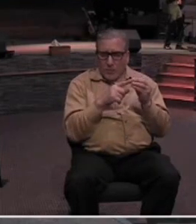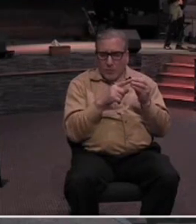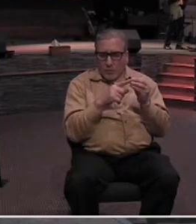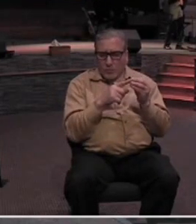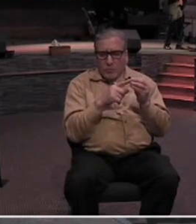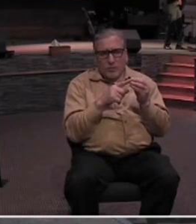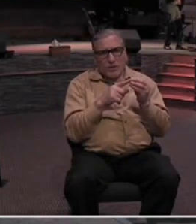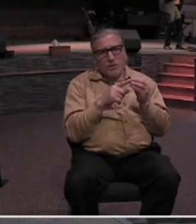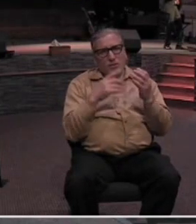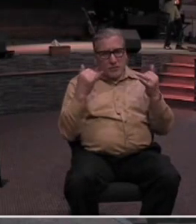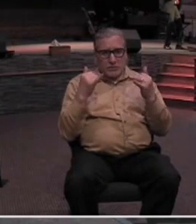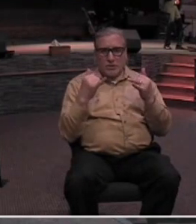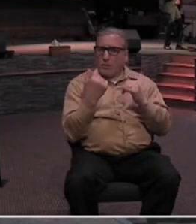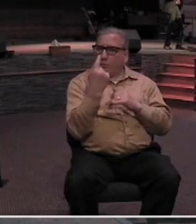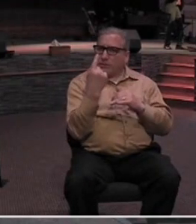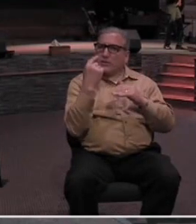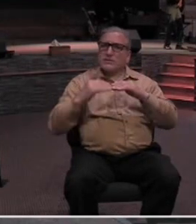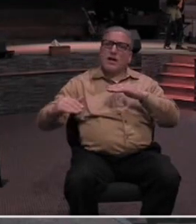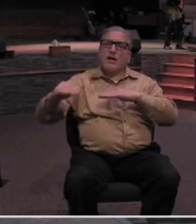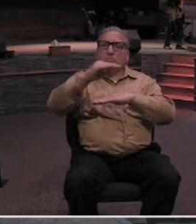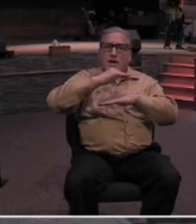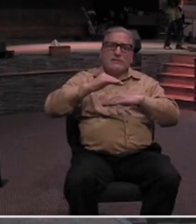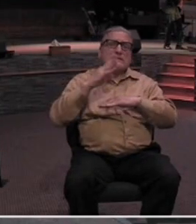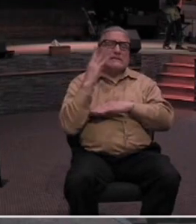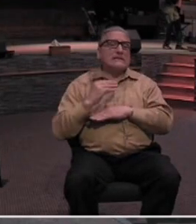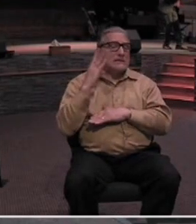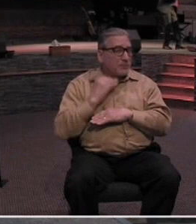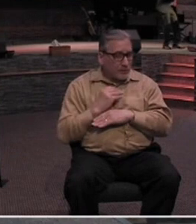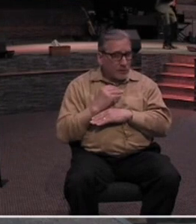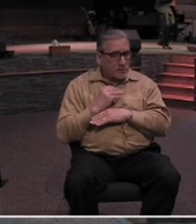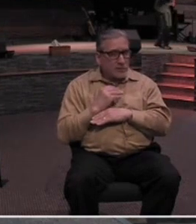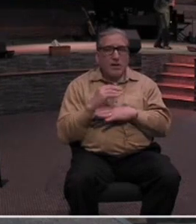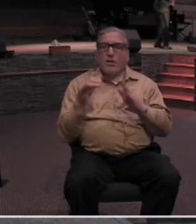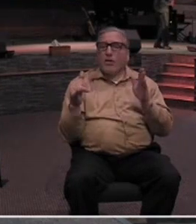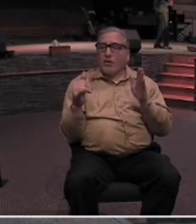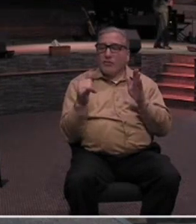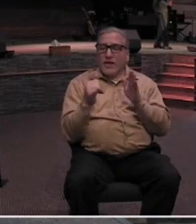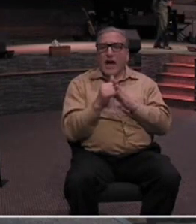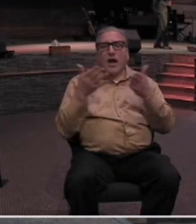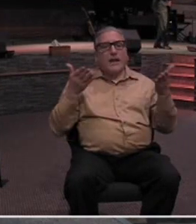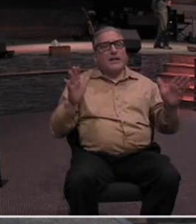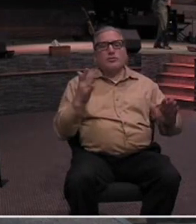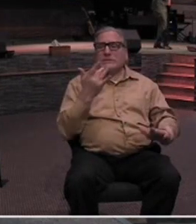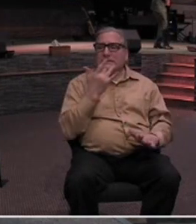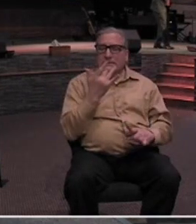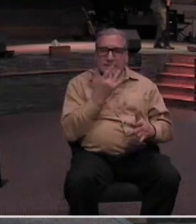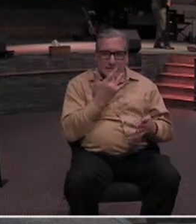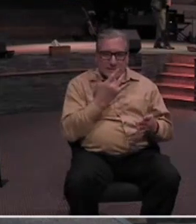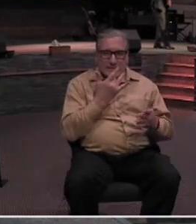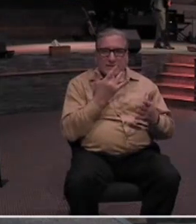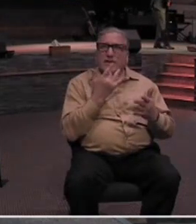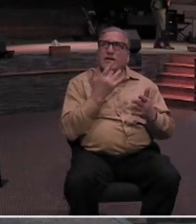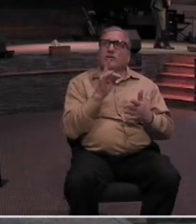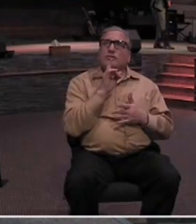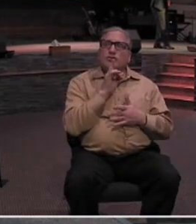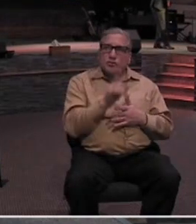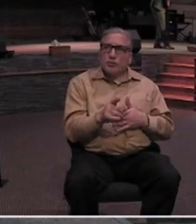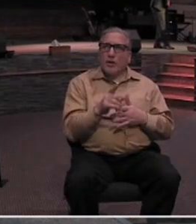is above, is an experience that gives you a taste of assurance of that heavenly Jerusalem.